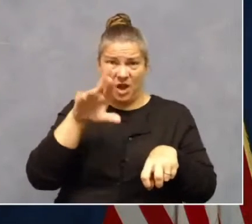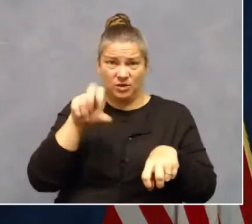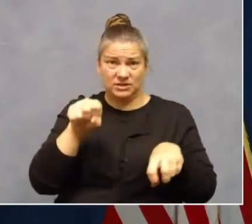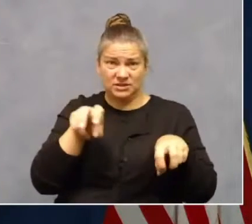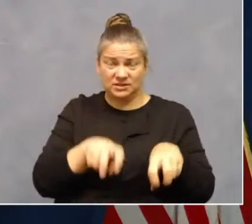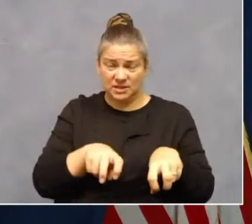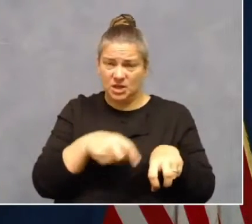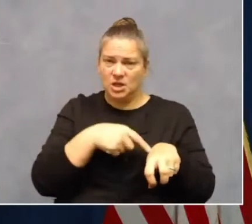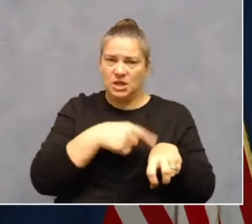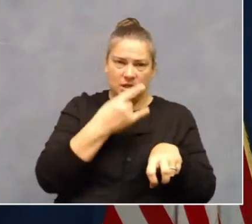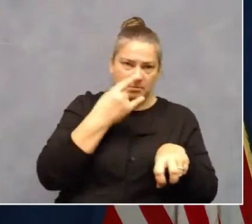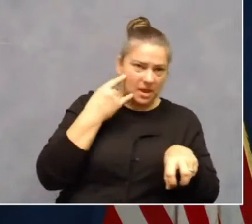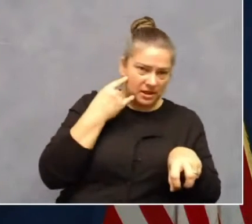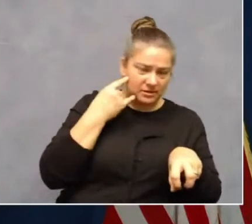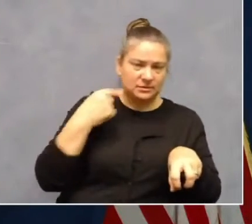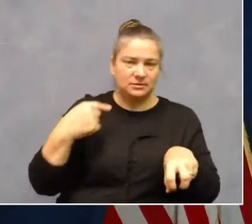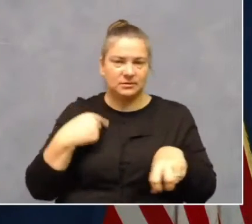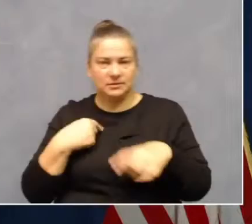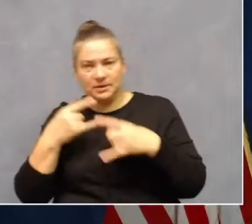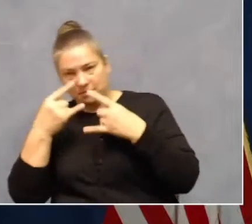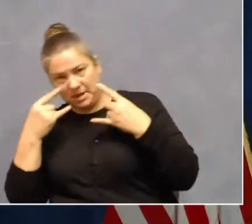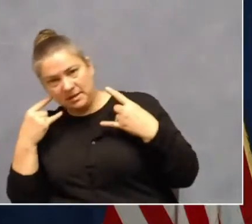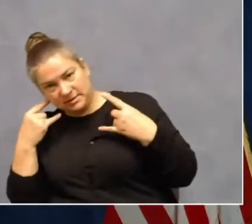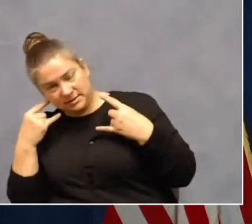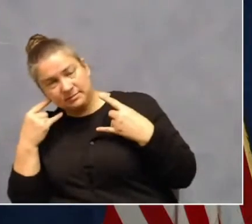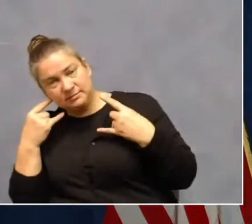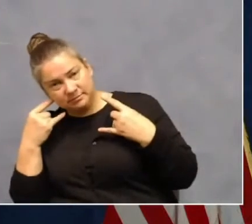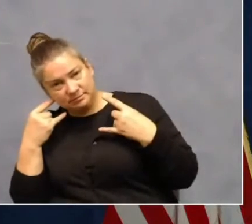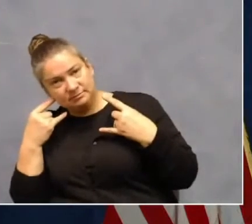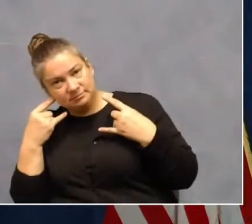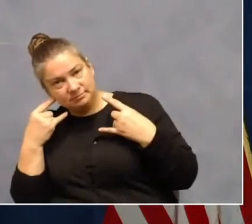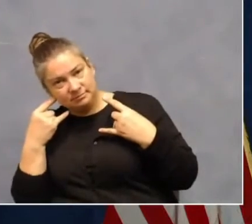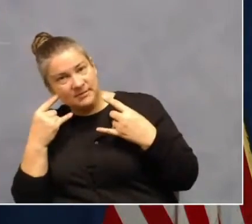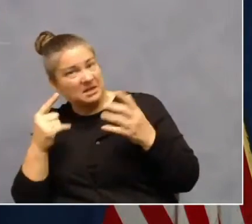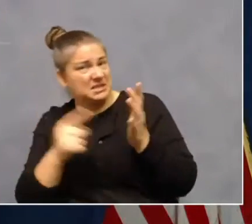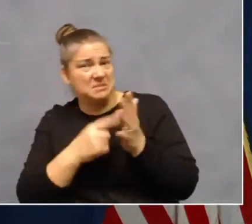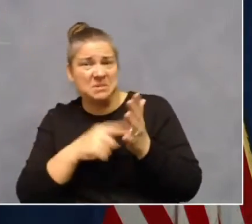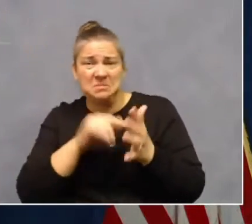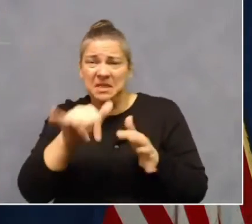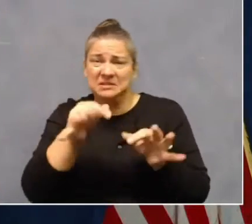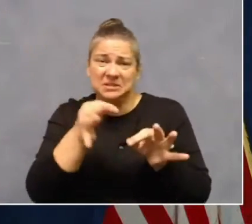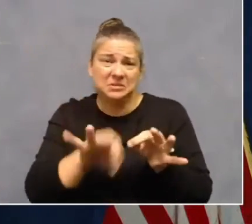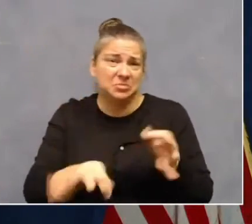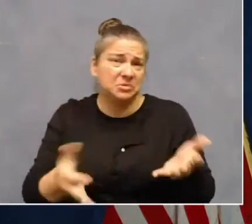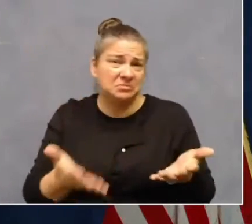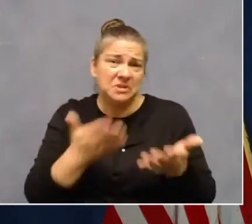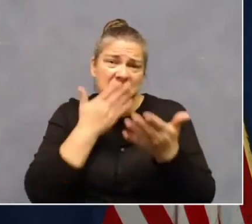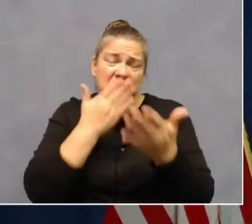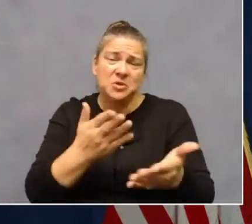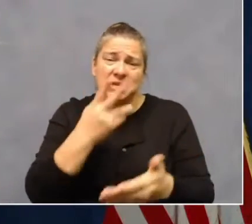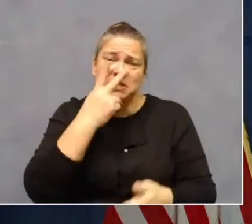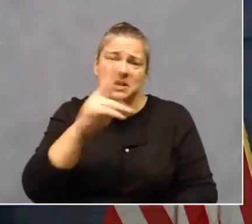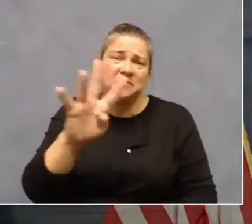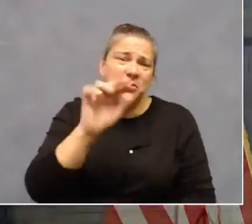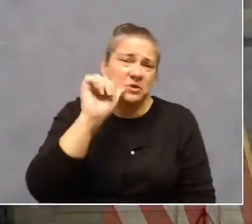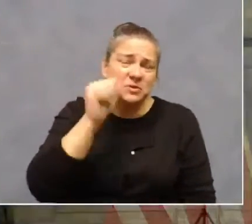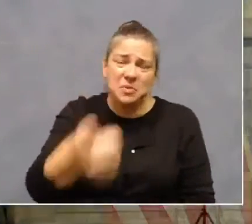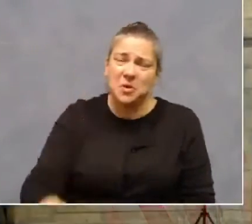mask and I was wearing a mask. Sometimes it can be that simple. Thank you all, and we'll see you at 4 o'clock tomorrow.